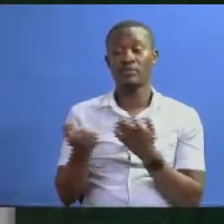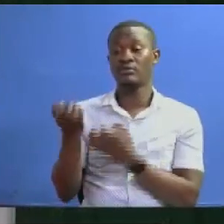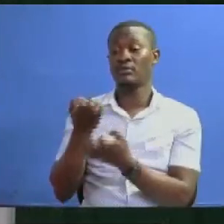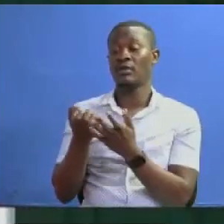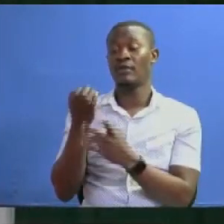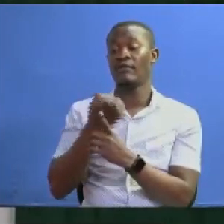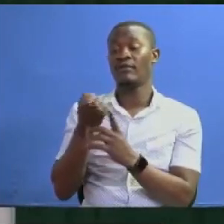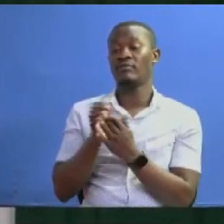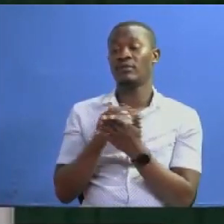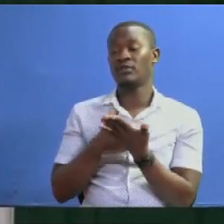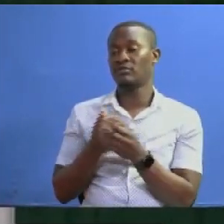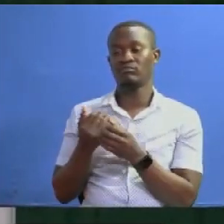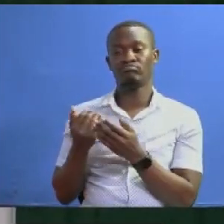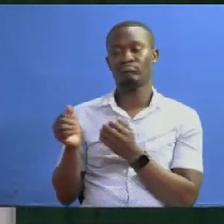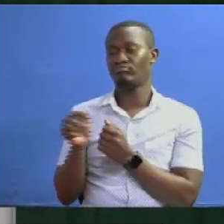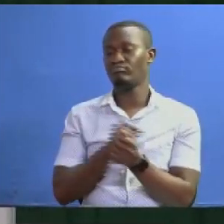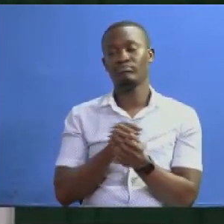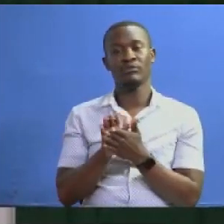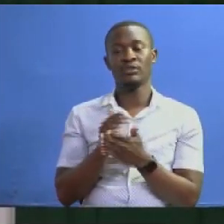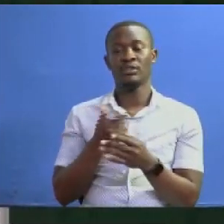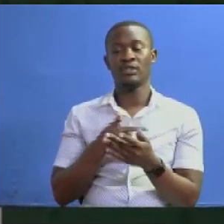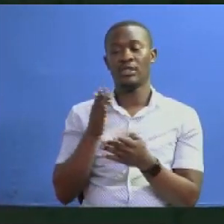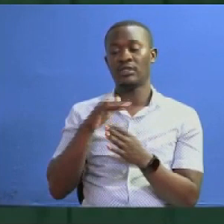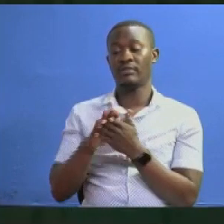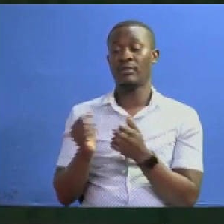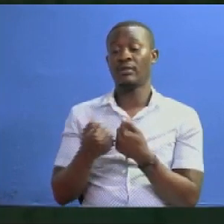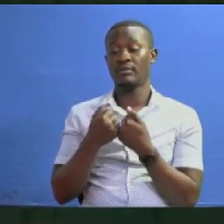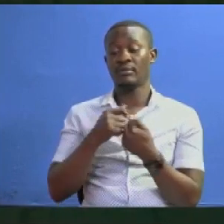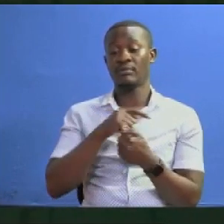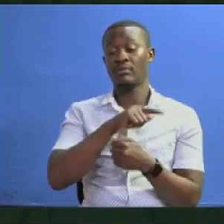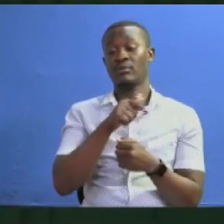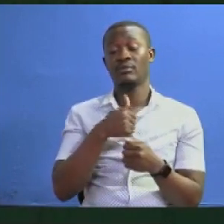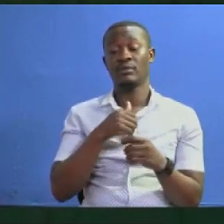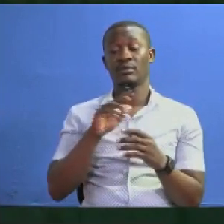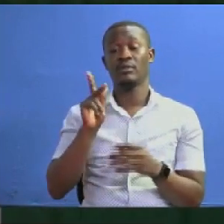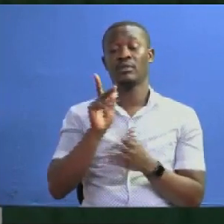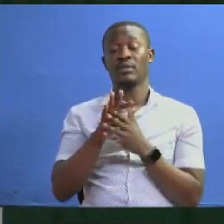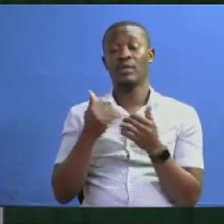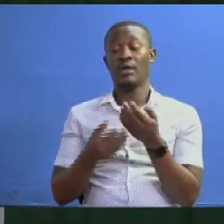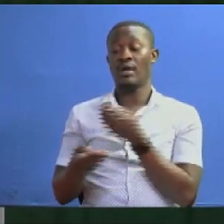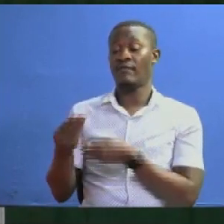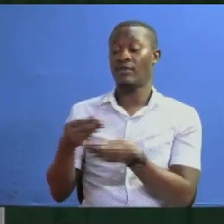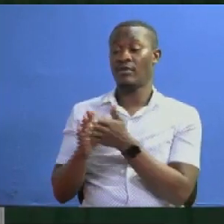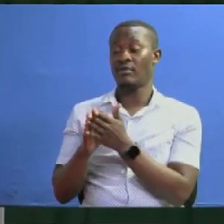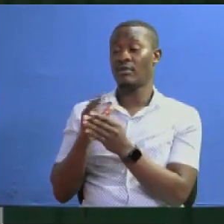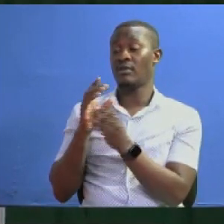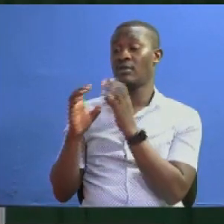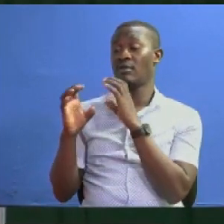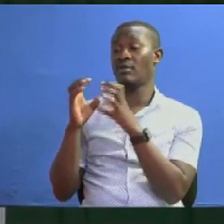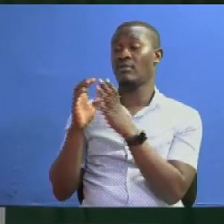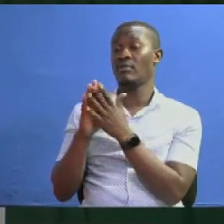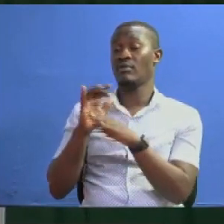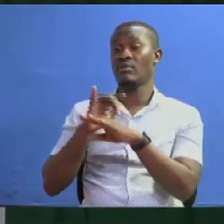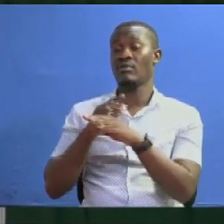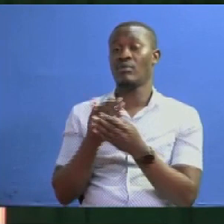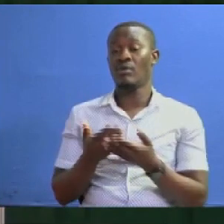destruction. This assembly is happening at a time when we in Kenya are engaged in a vibrant debate on